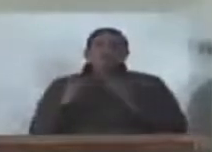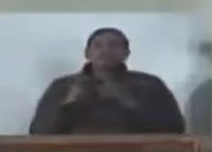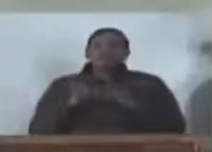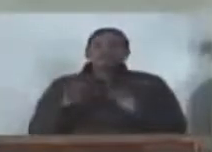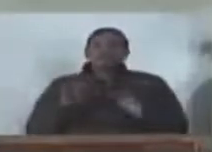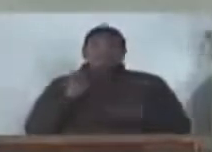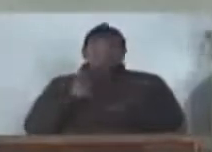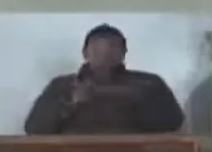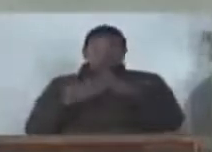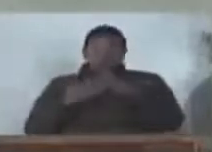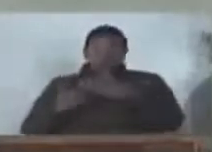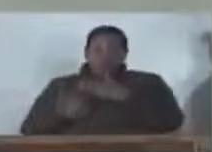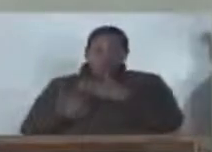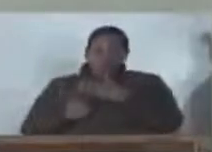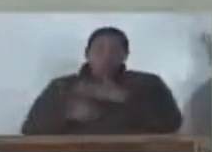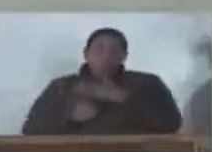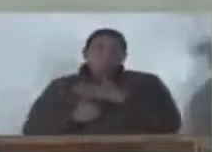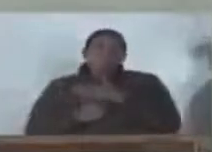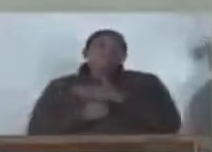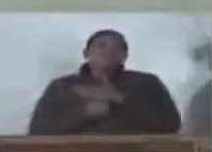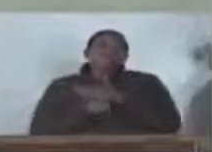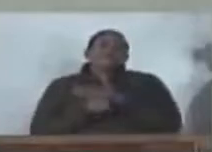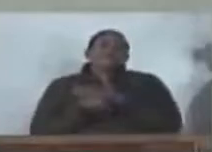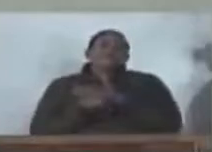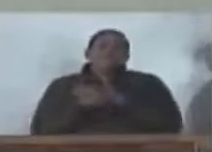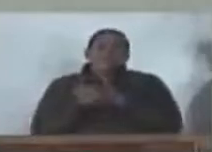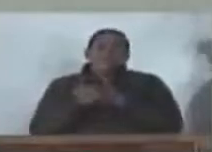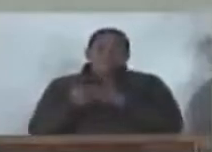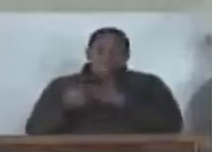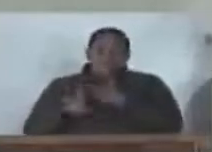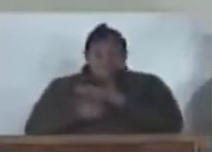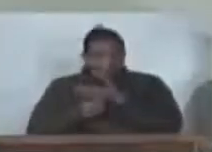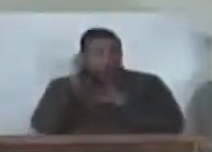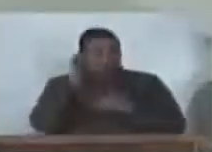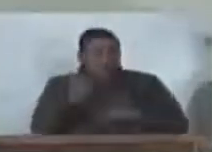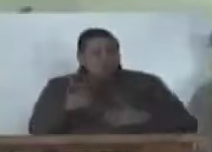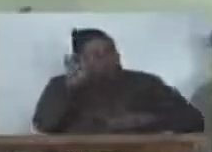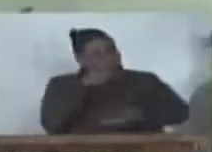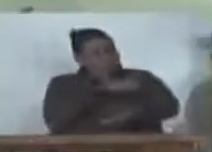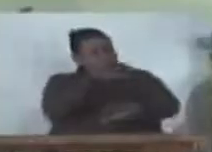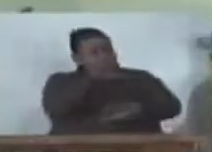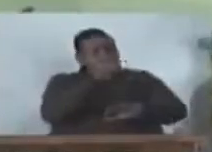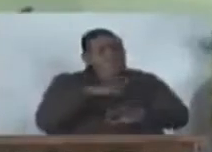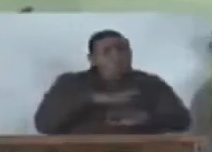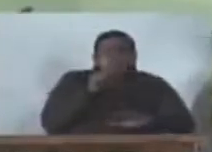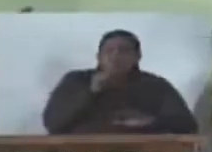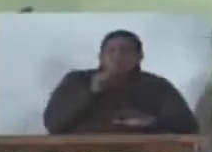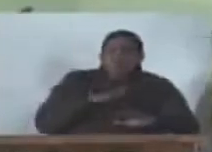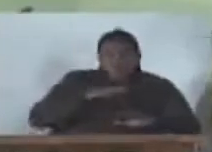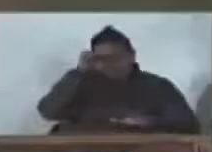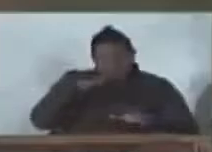communities across the country. We will empower women and men, confront